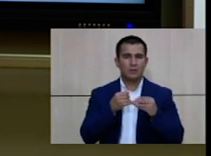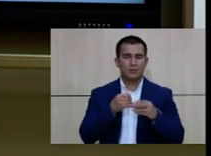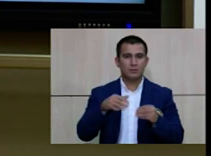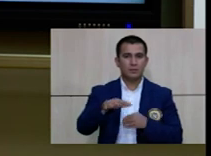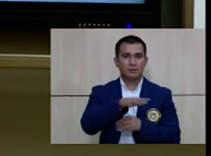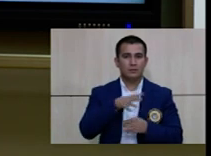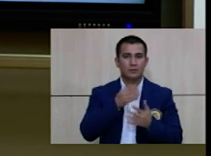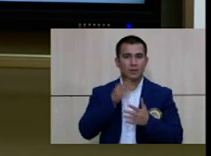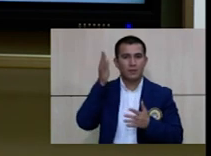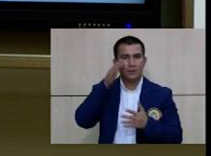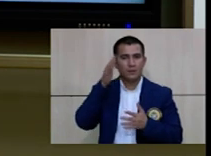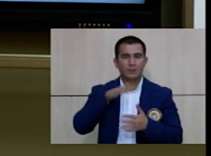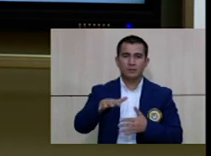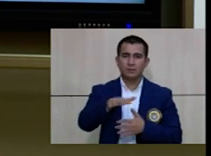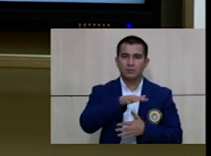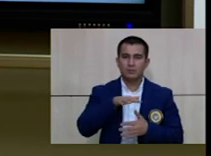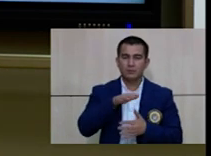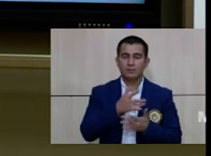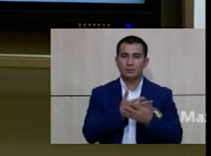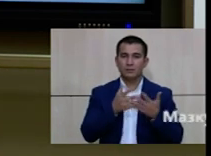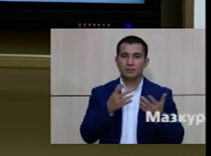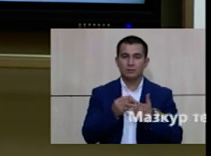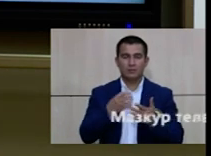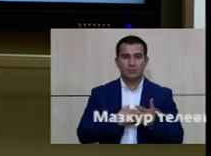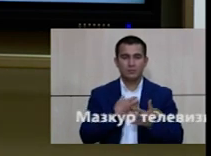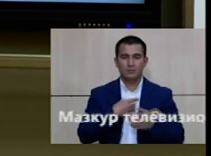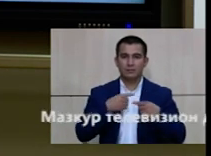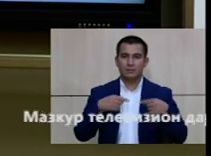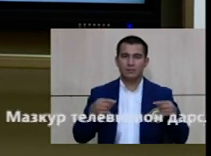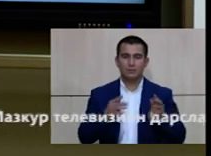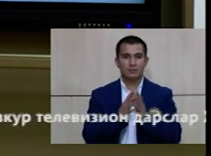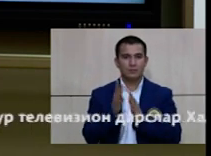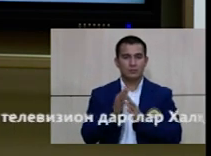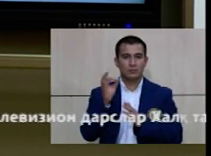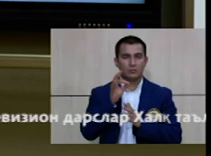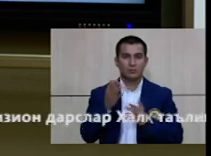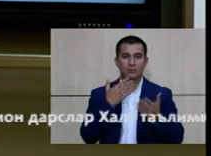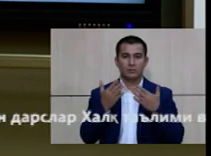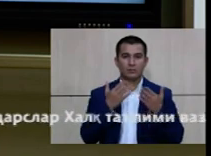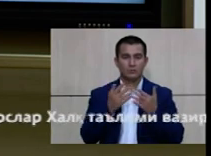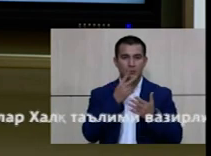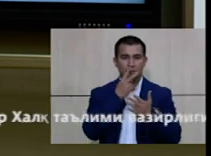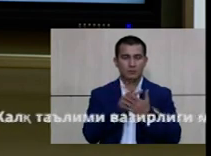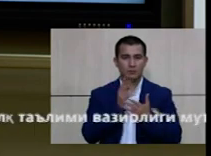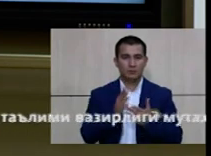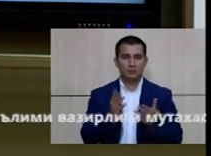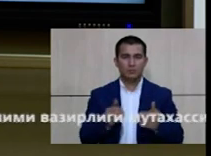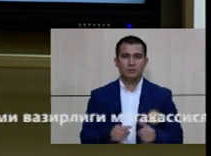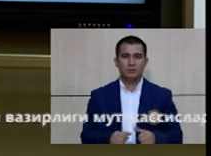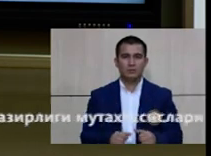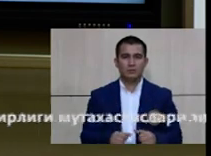tuproqlari, o'simliklari va hayvonot dunyosi mavzusini o'rganamiz.